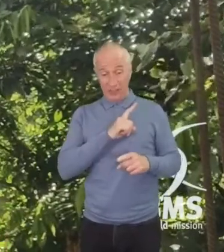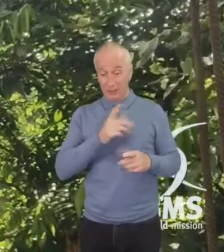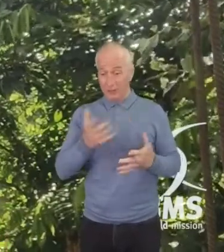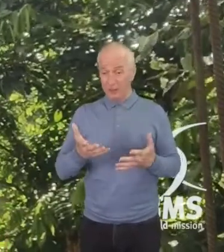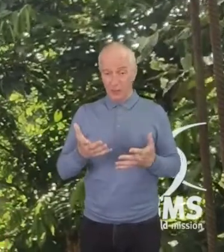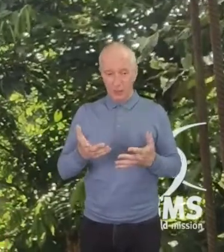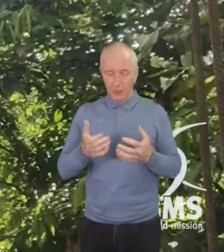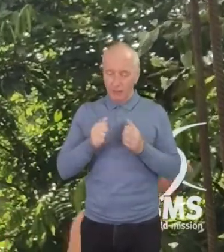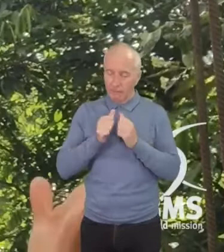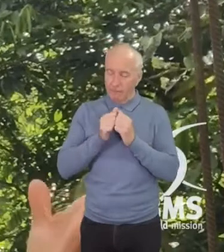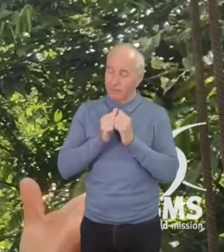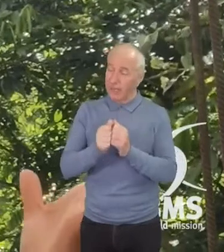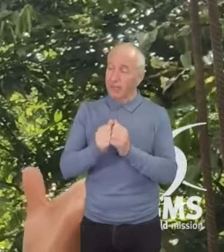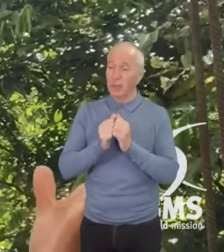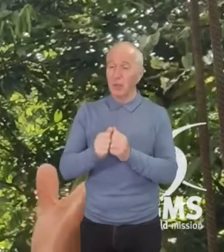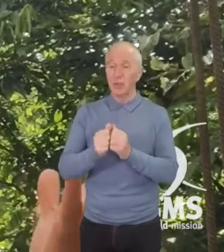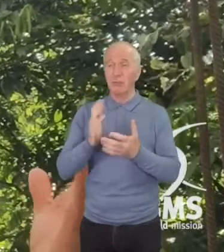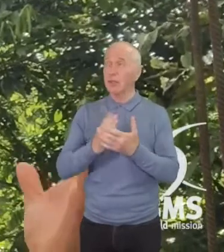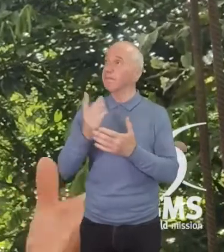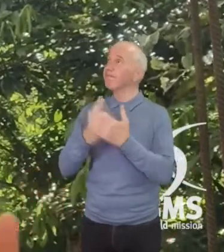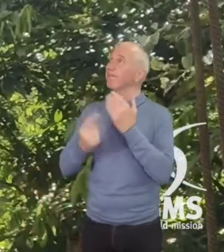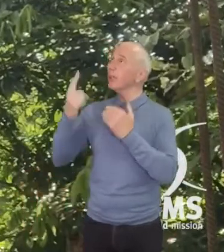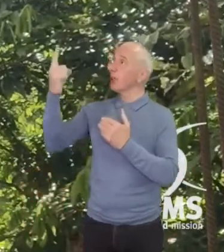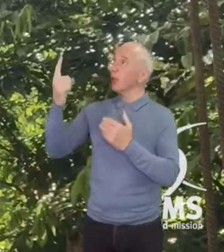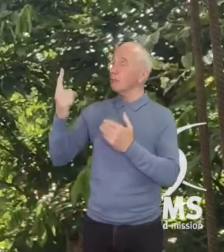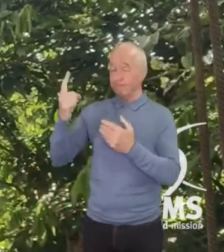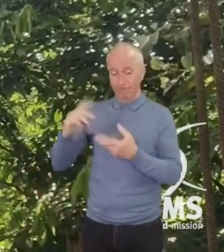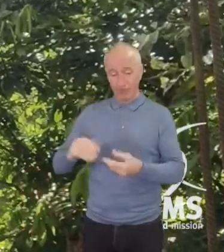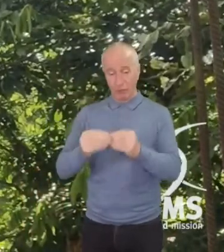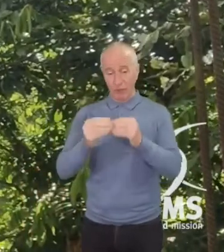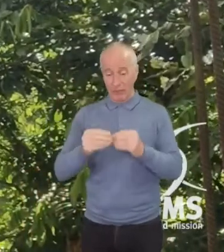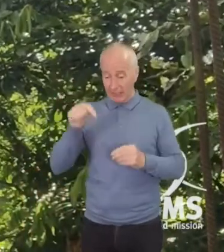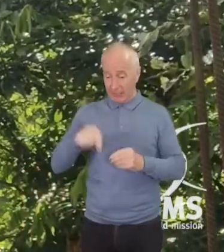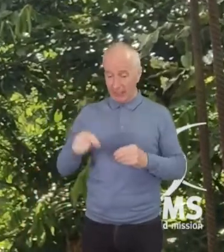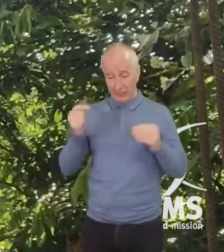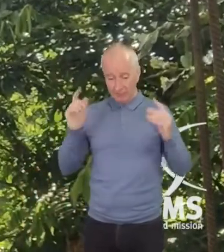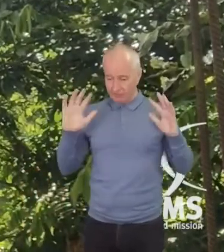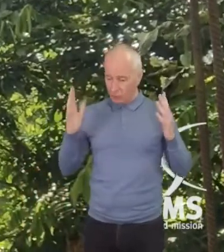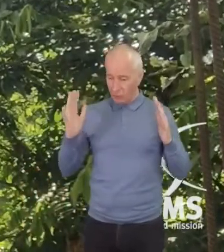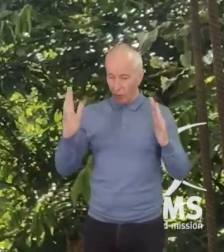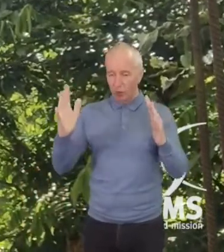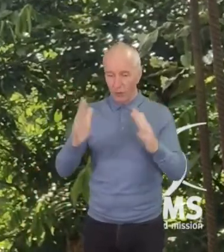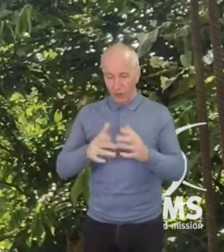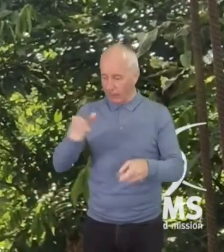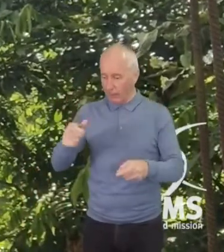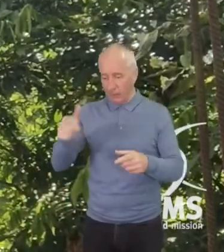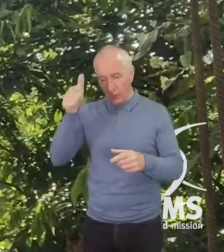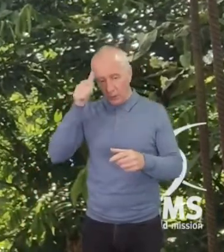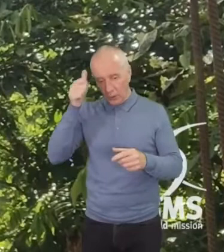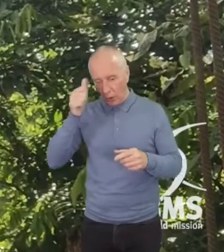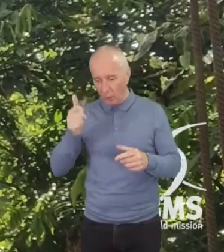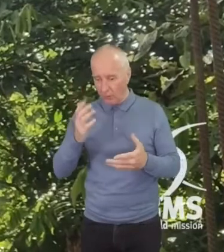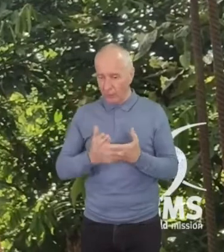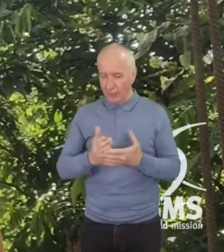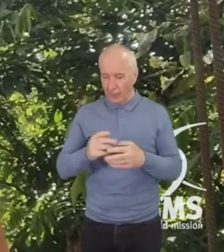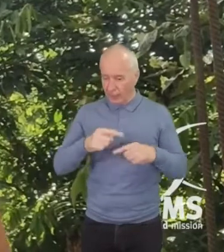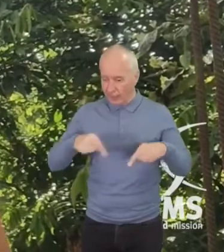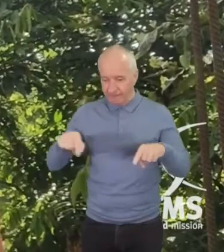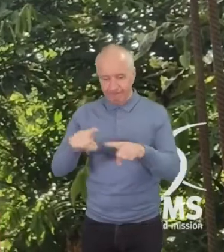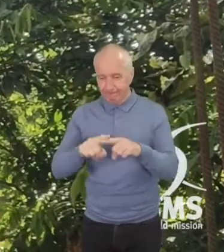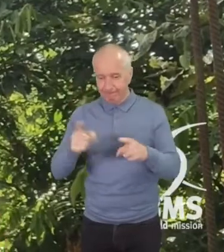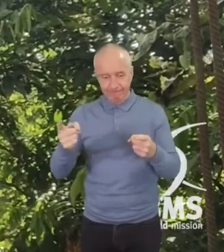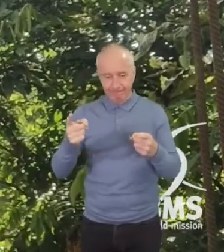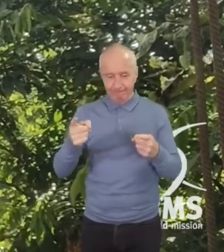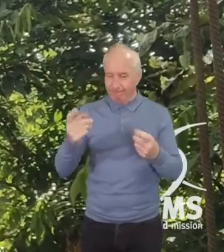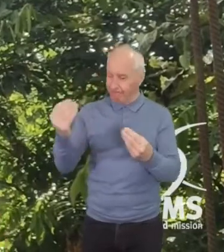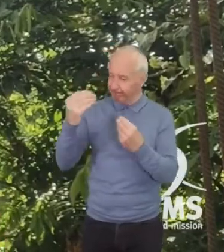value the handiwork of our God. Here in the jungle, people think that working the land, being a farmer, is only for the uneducated.